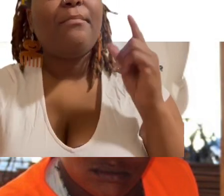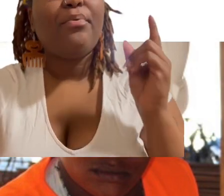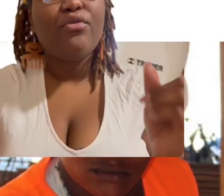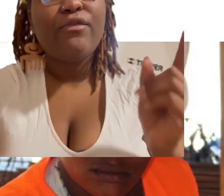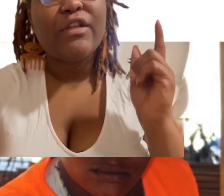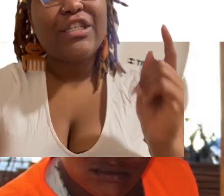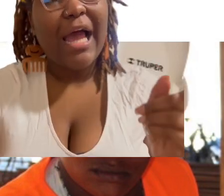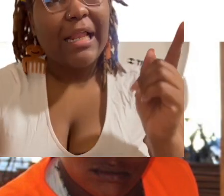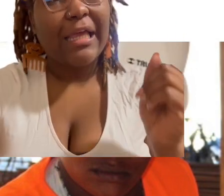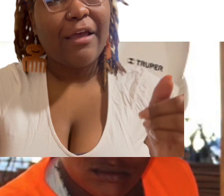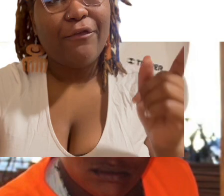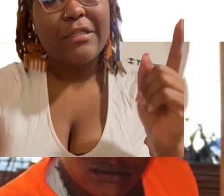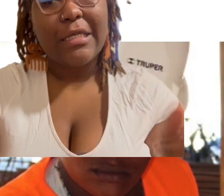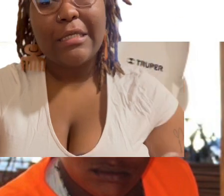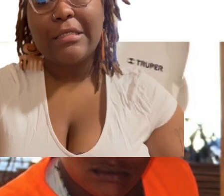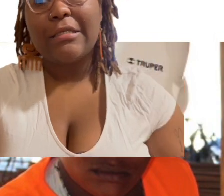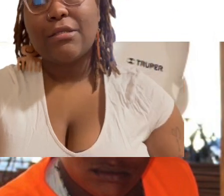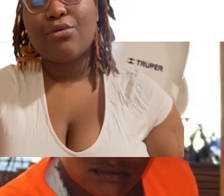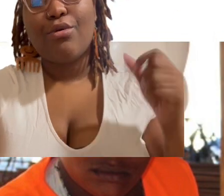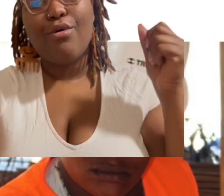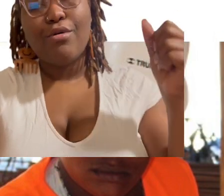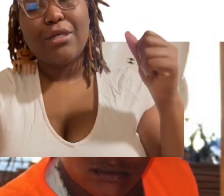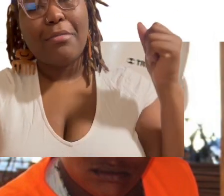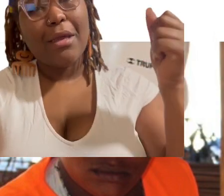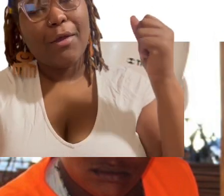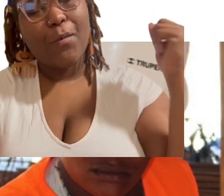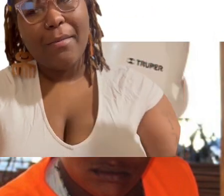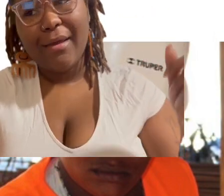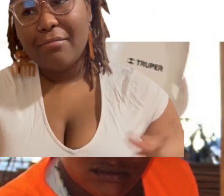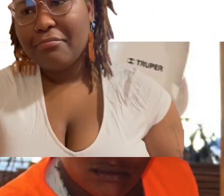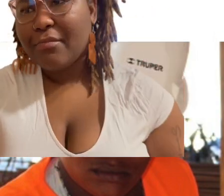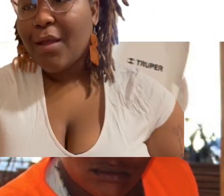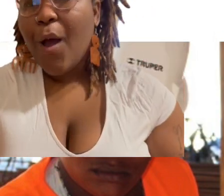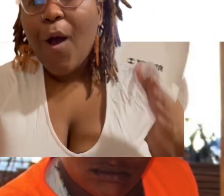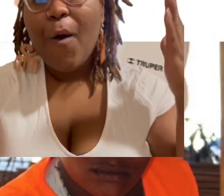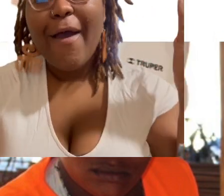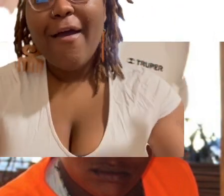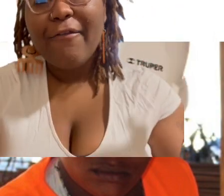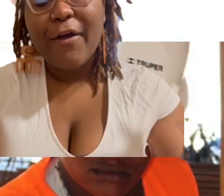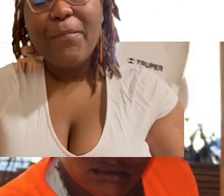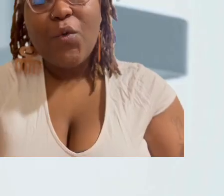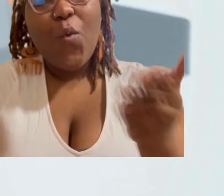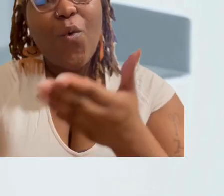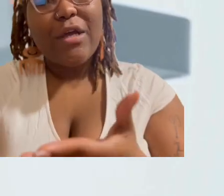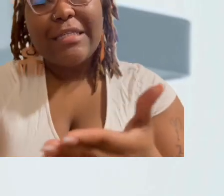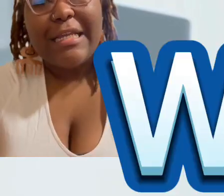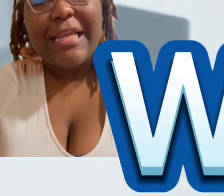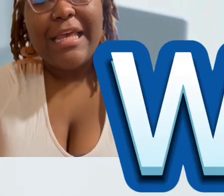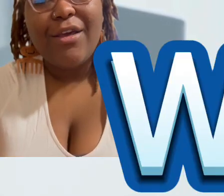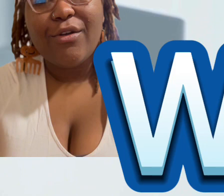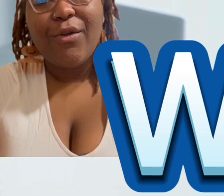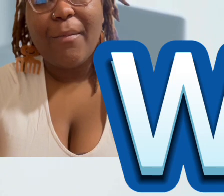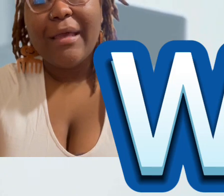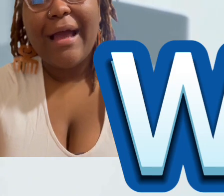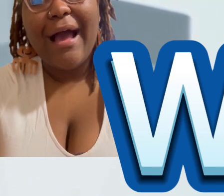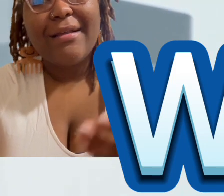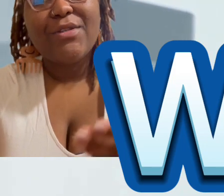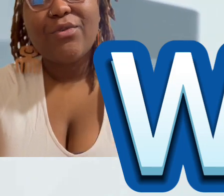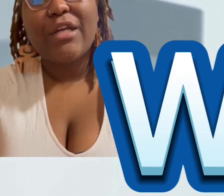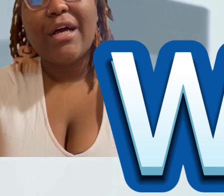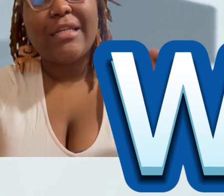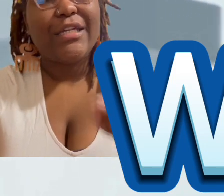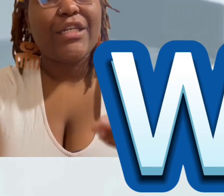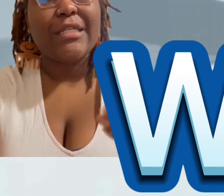and improved childcare facilities. Go, Jamaican women. However, worsening economic